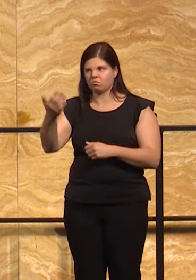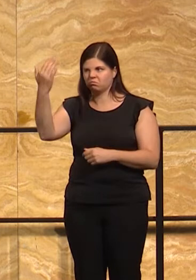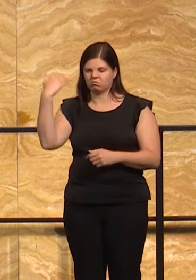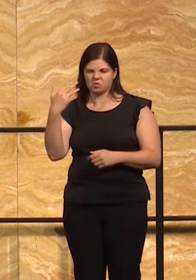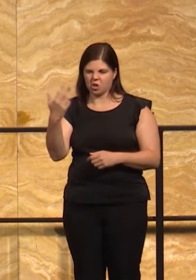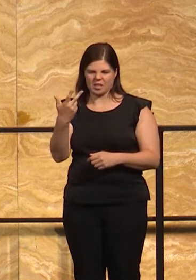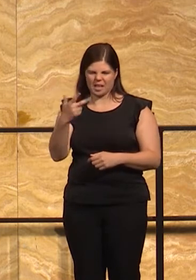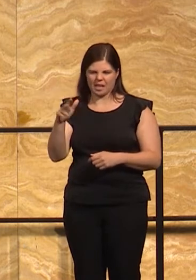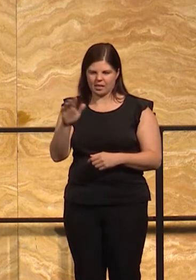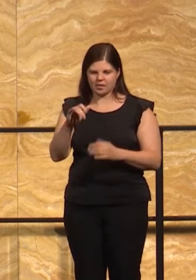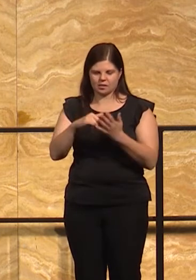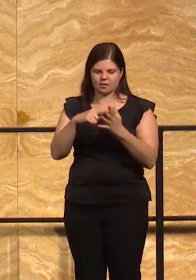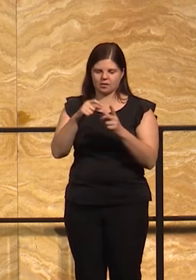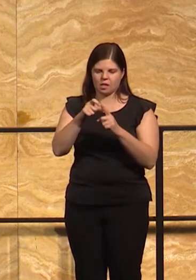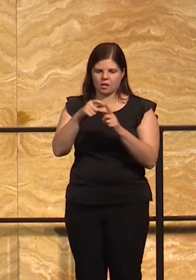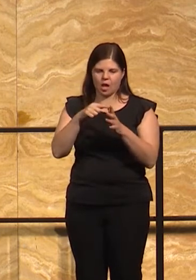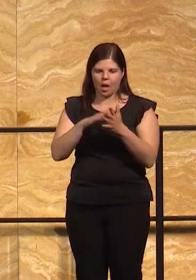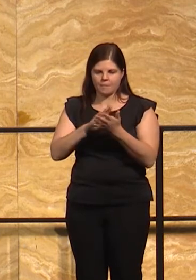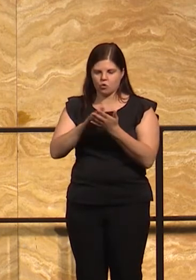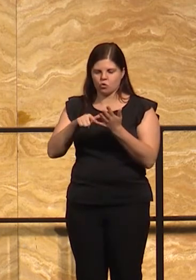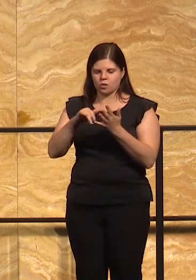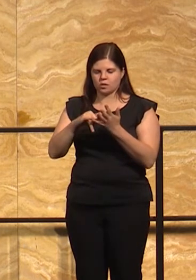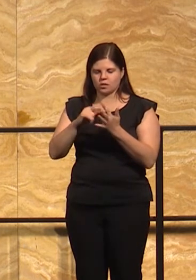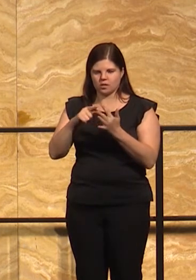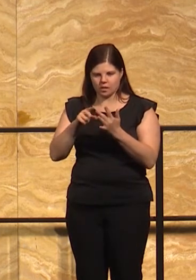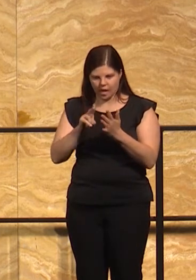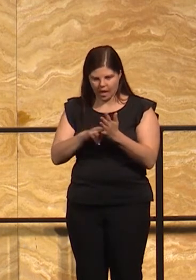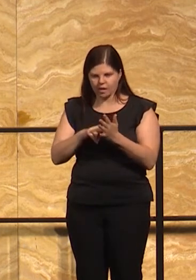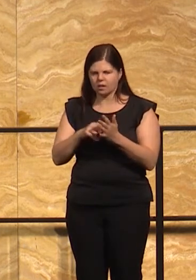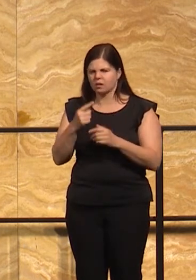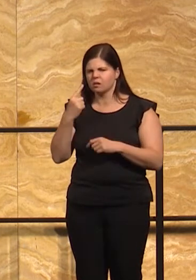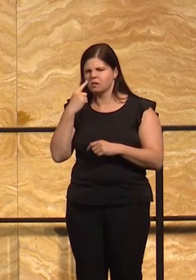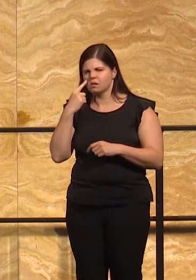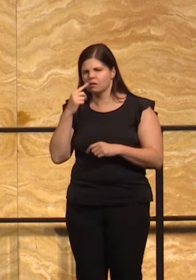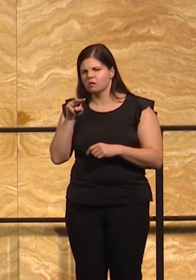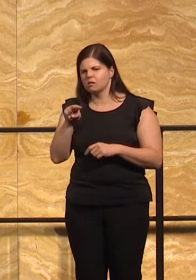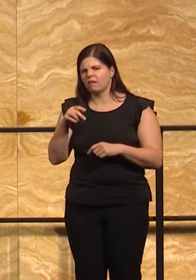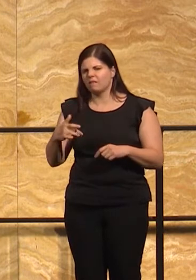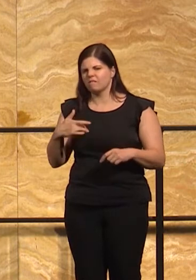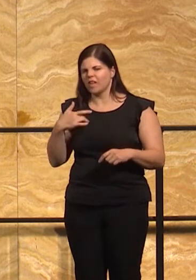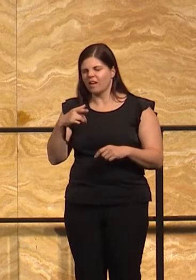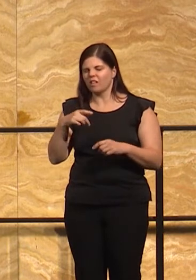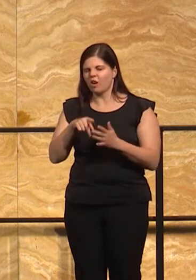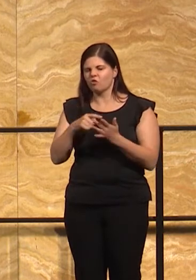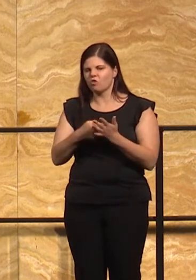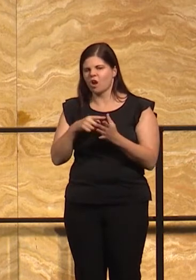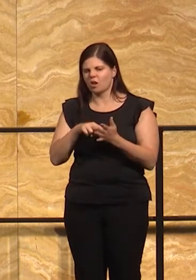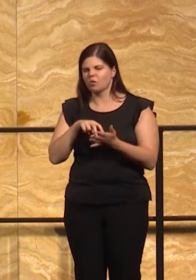You know, Saddam Hussein sensing weakness in Iraq, in Iran,